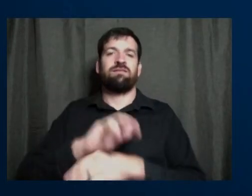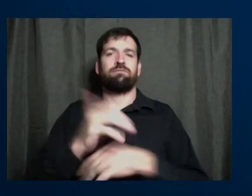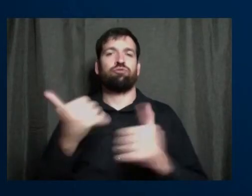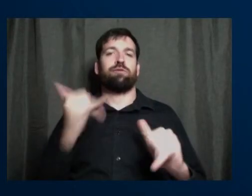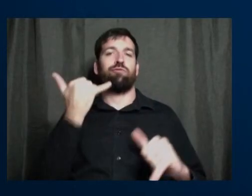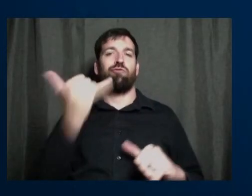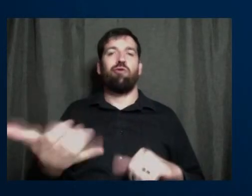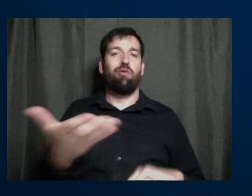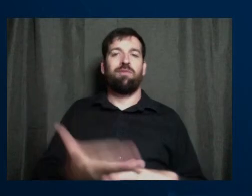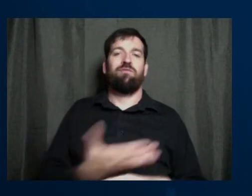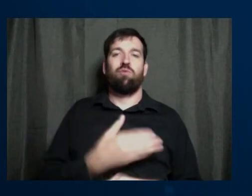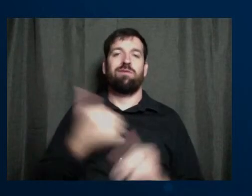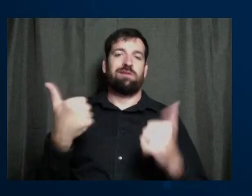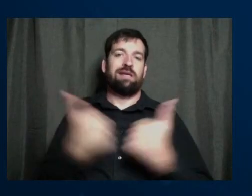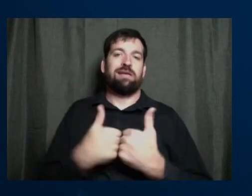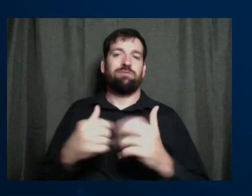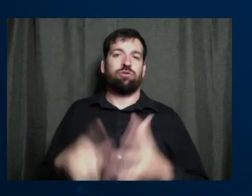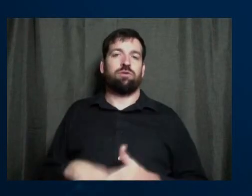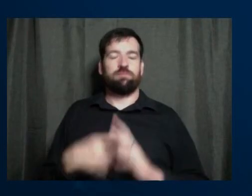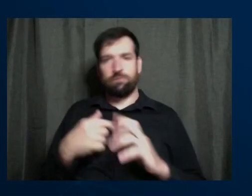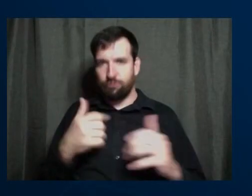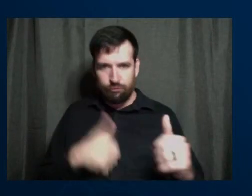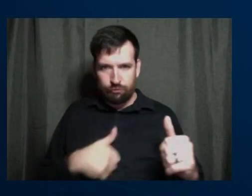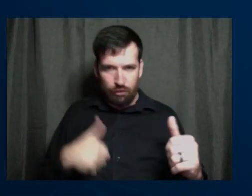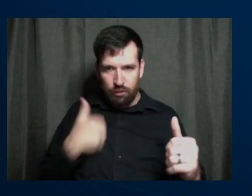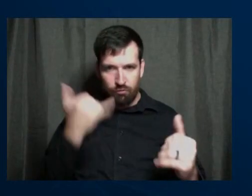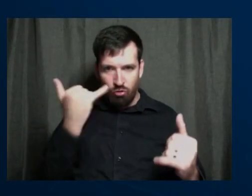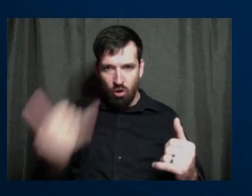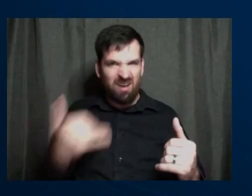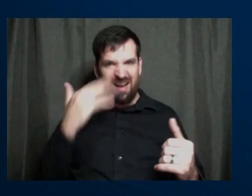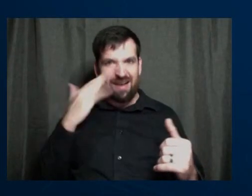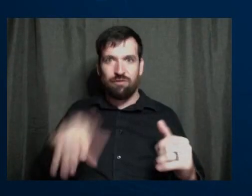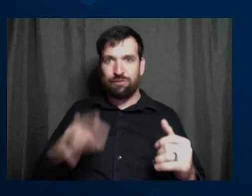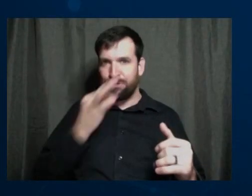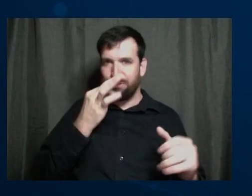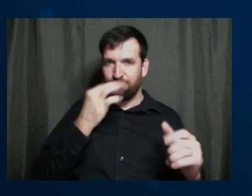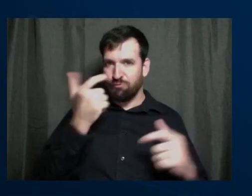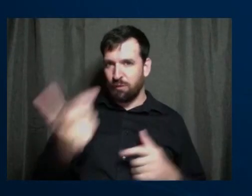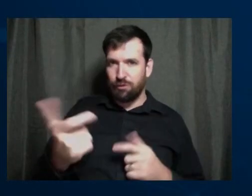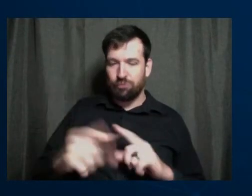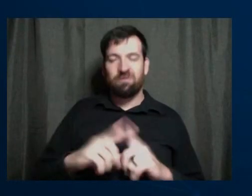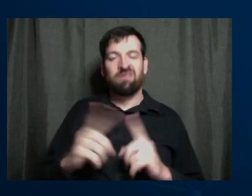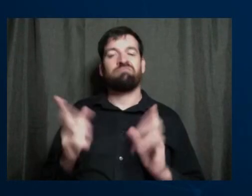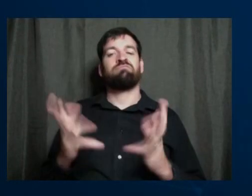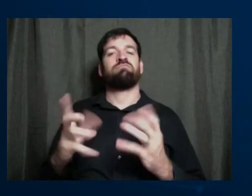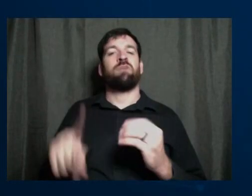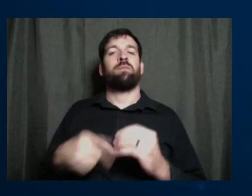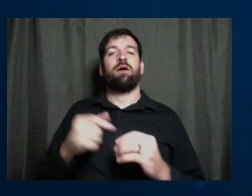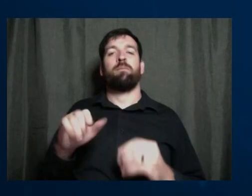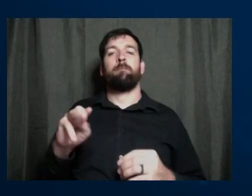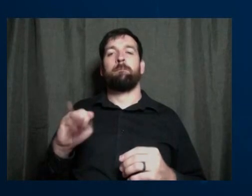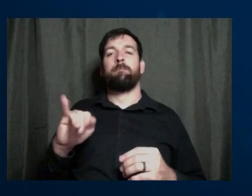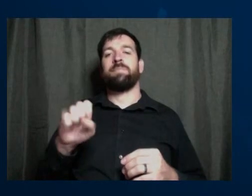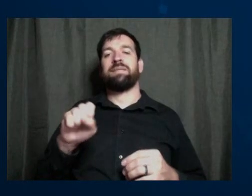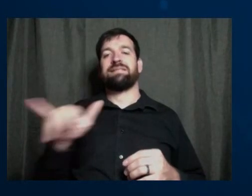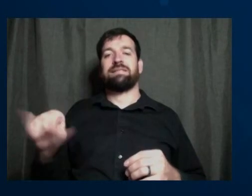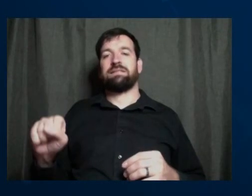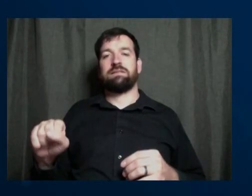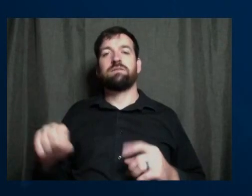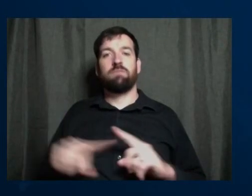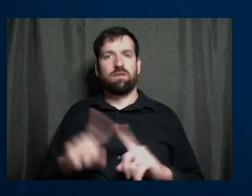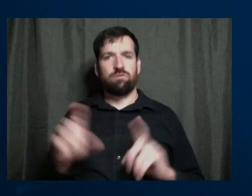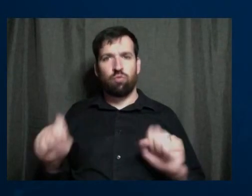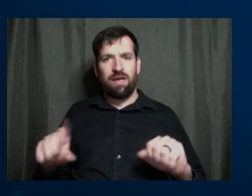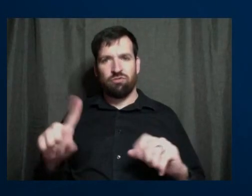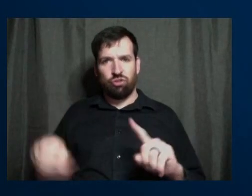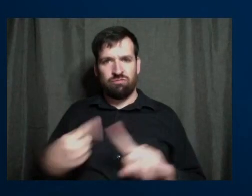game started. I said, I'm sorry I'm calling you. I know you're probably getting ready to sit down and watch the Chiefs, but I wanted to talk to you a little bit about Missy's. But that you can just walk in as a consumer